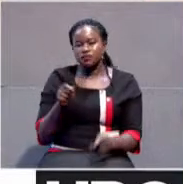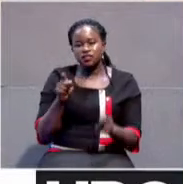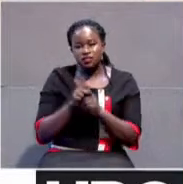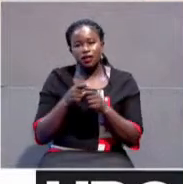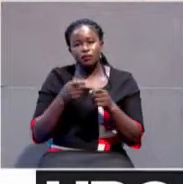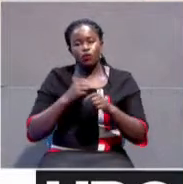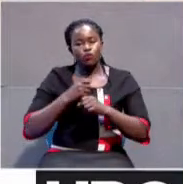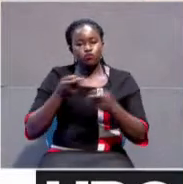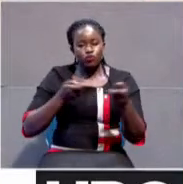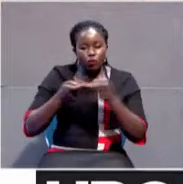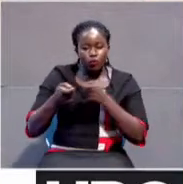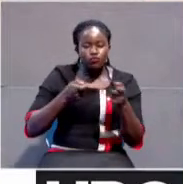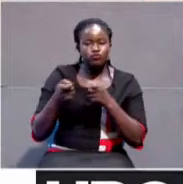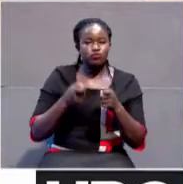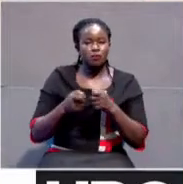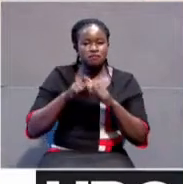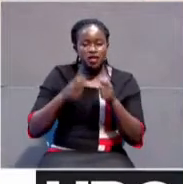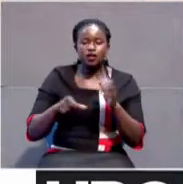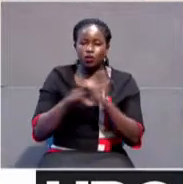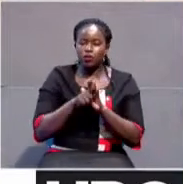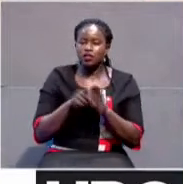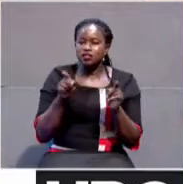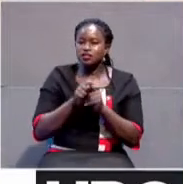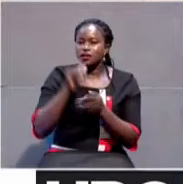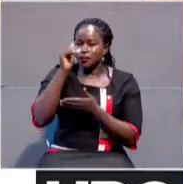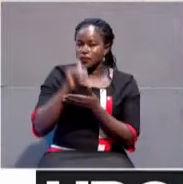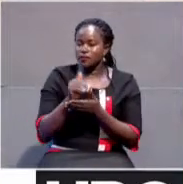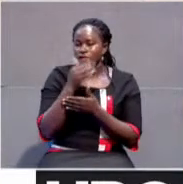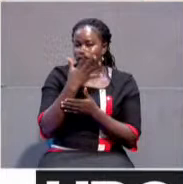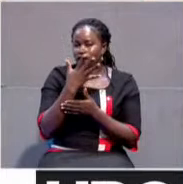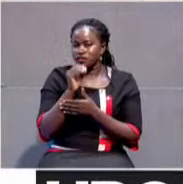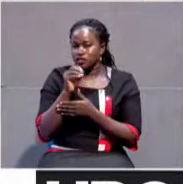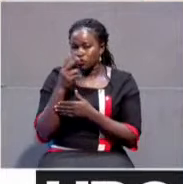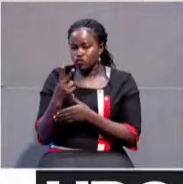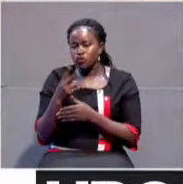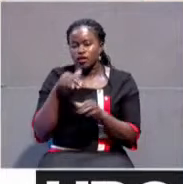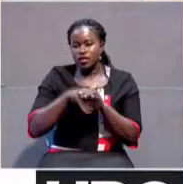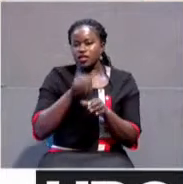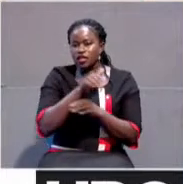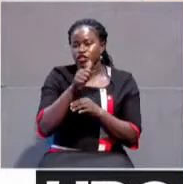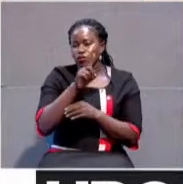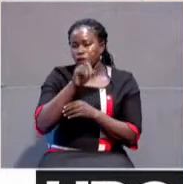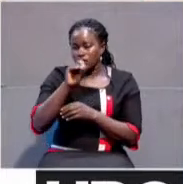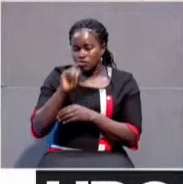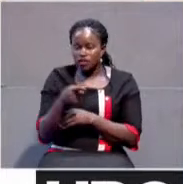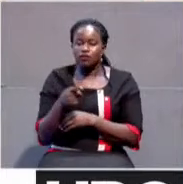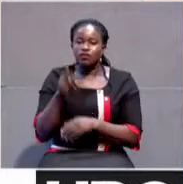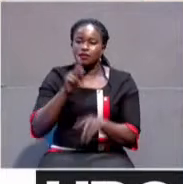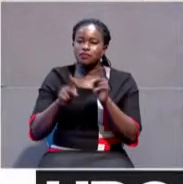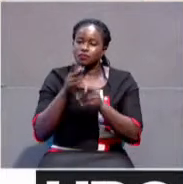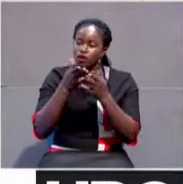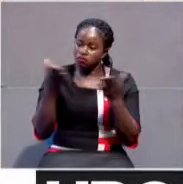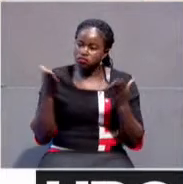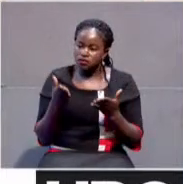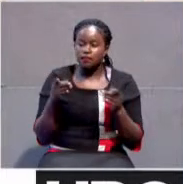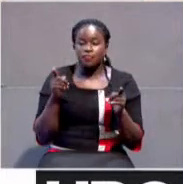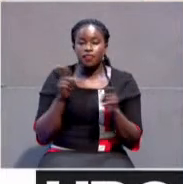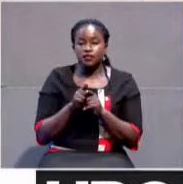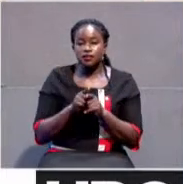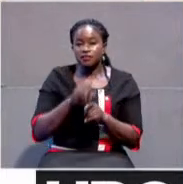rate reduced from 742 to 502 per 100,000 population. installation